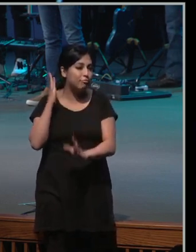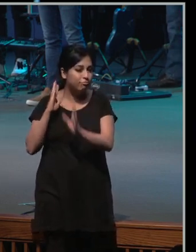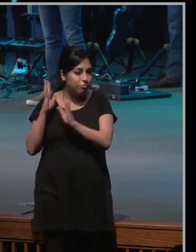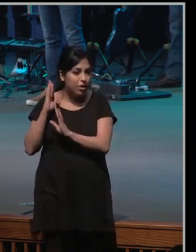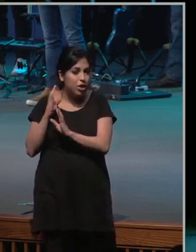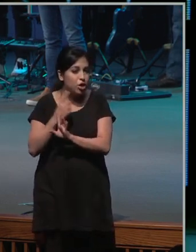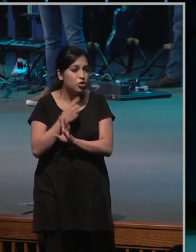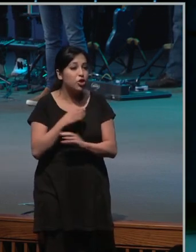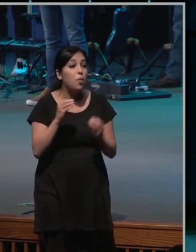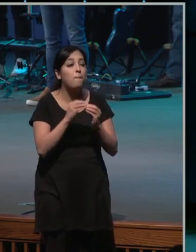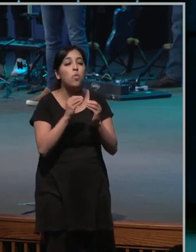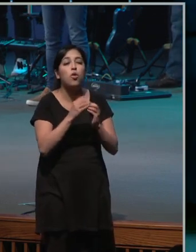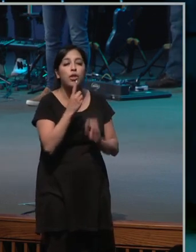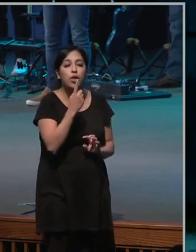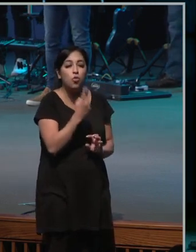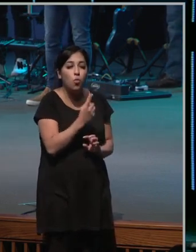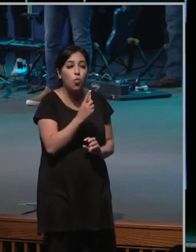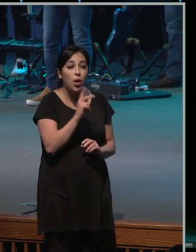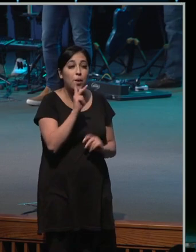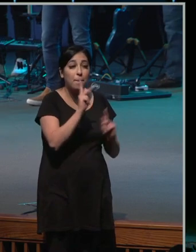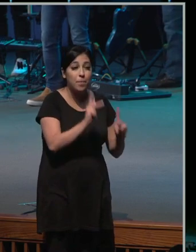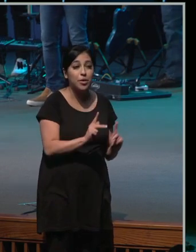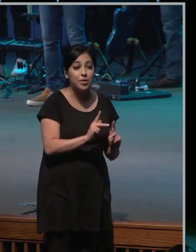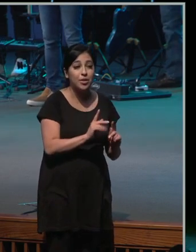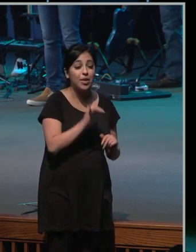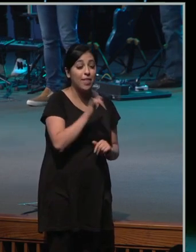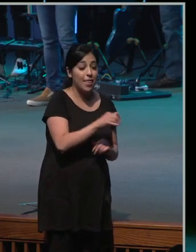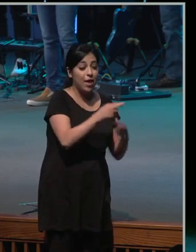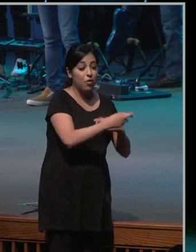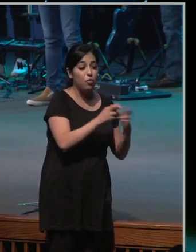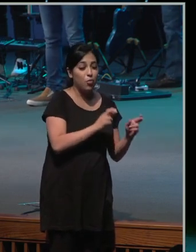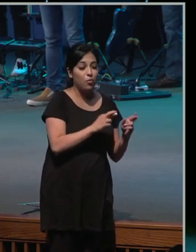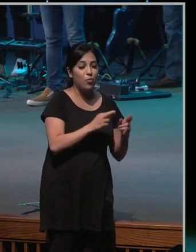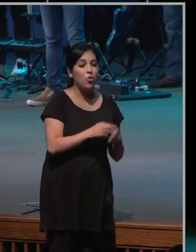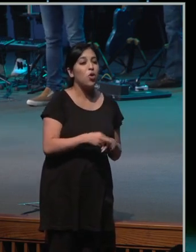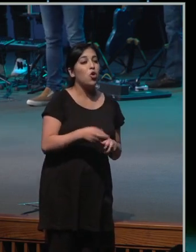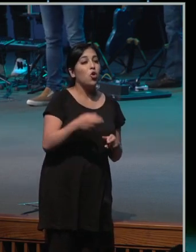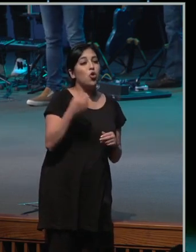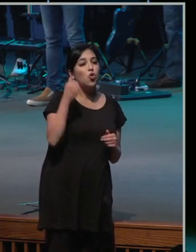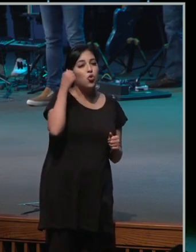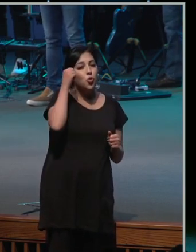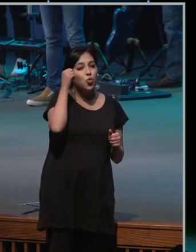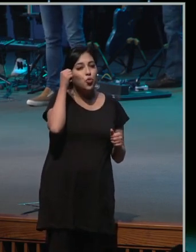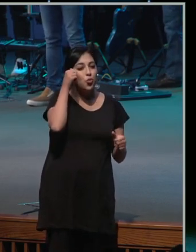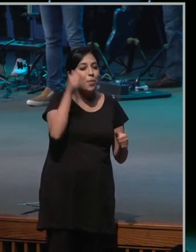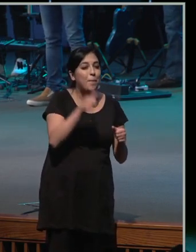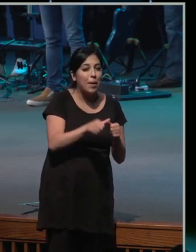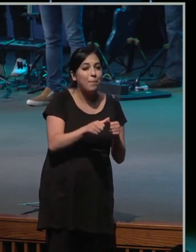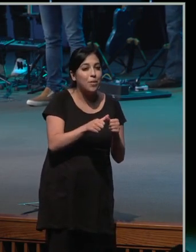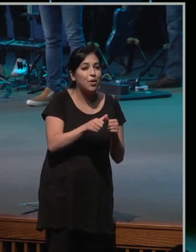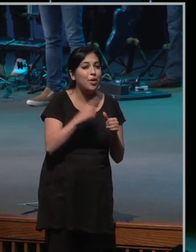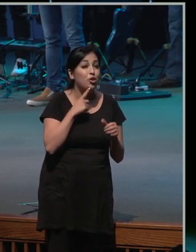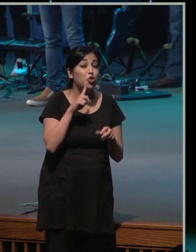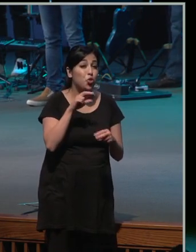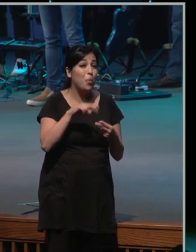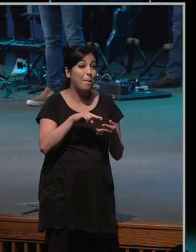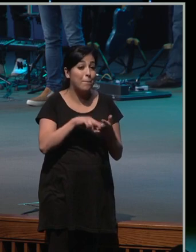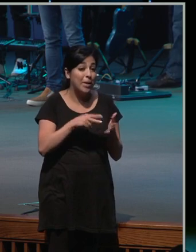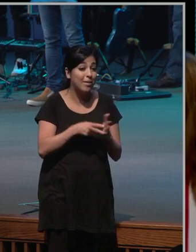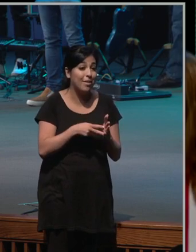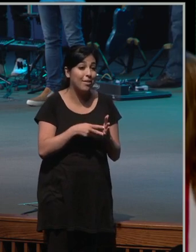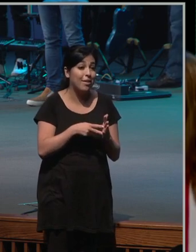room who remembered the real meaning of Memorial Day. As my career unfolded, and now as a military